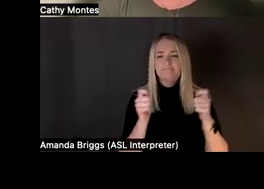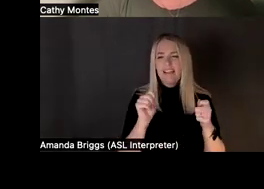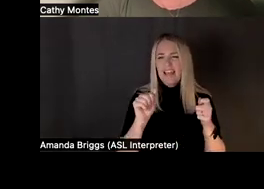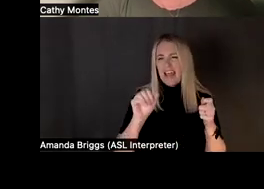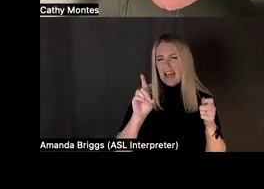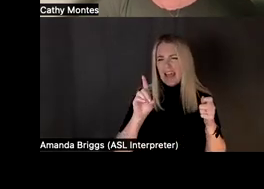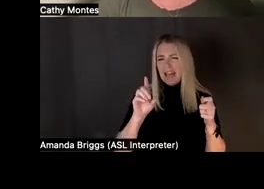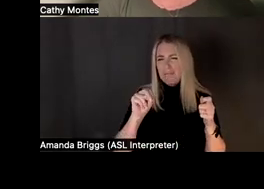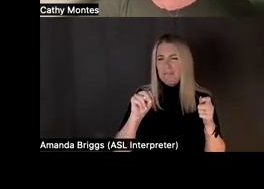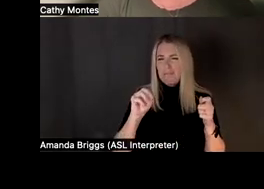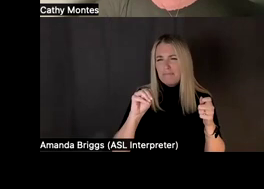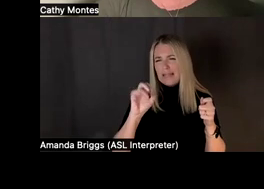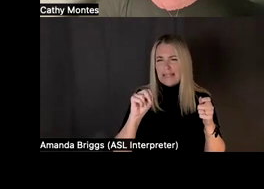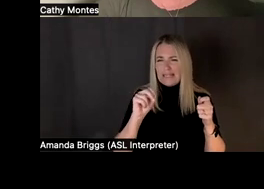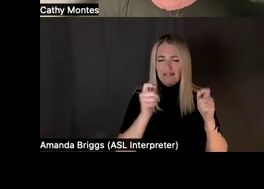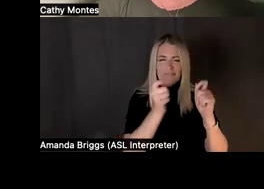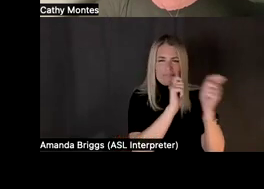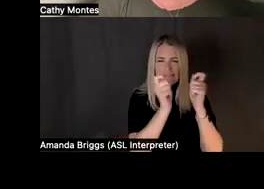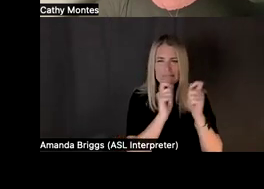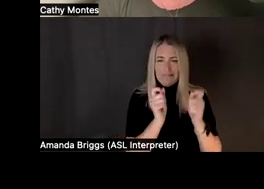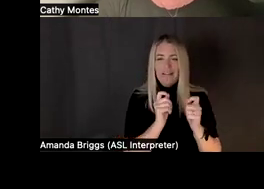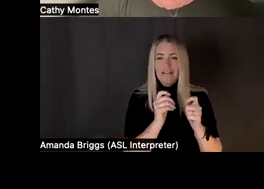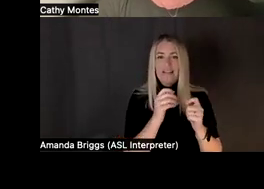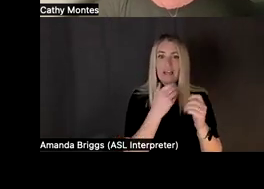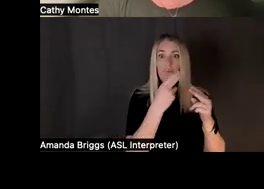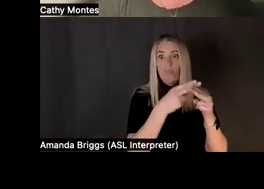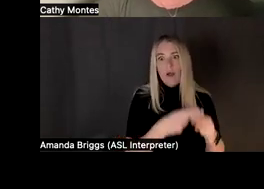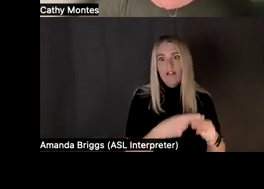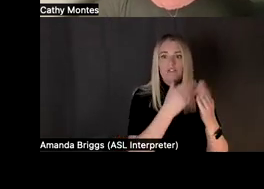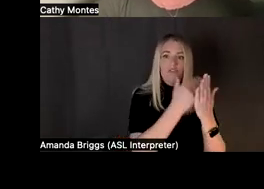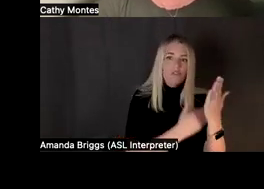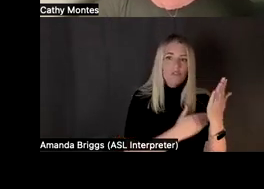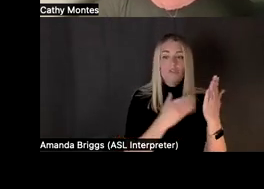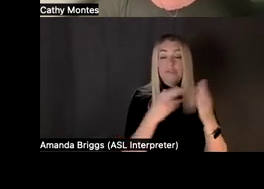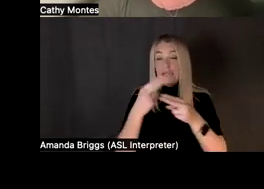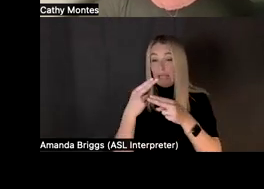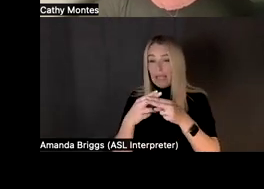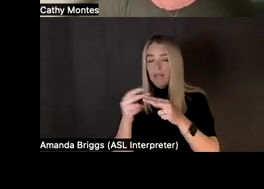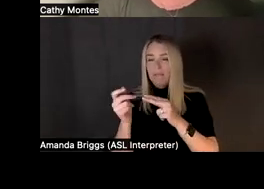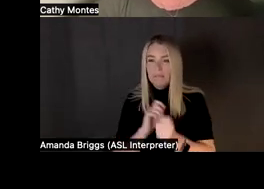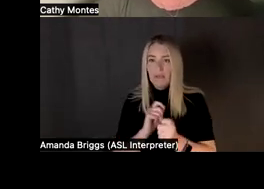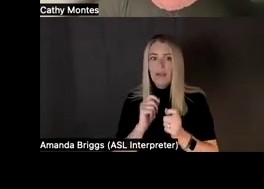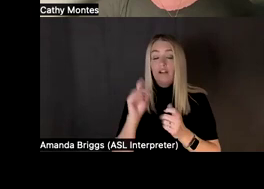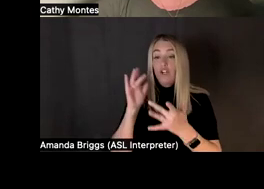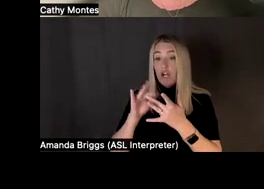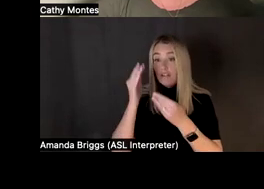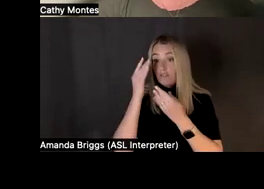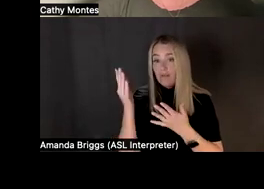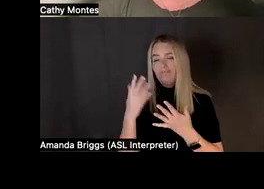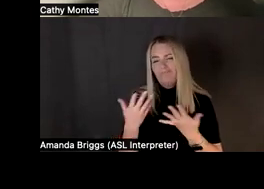administrivia, as I would call it, changing rosters, changing names, contact information, et